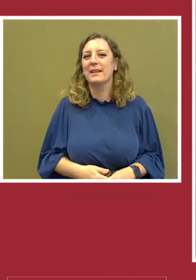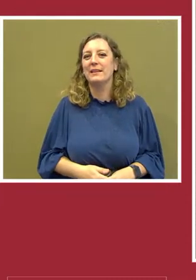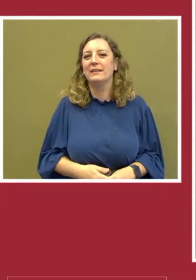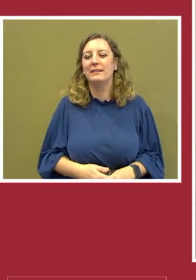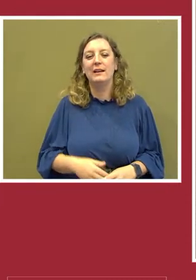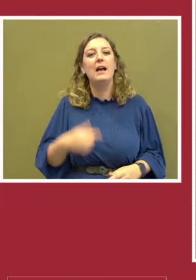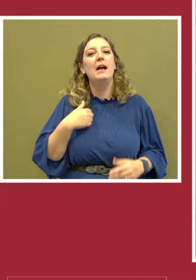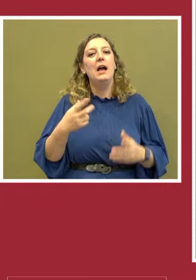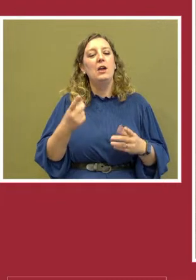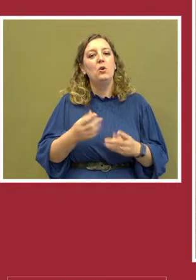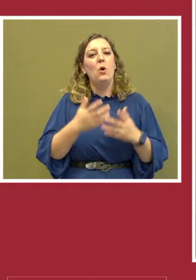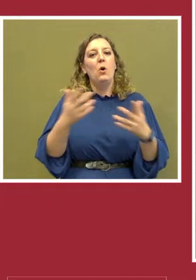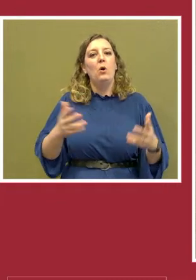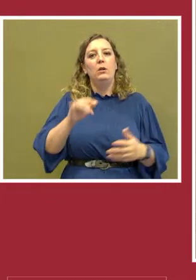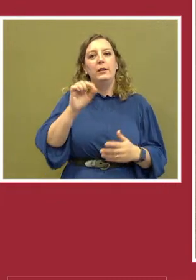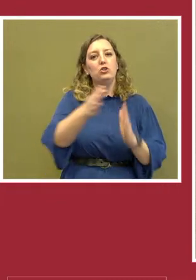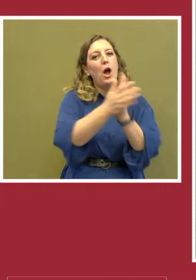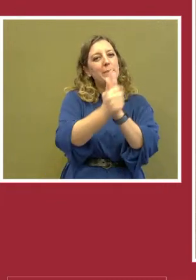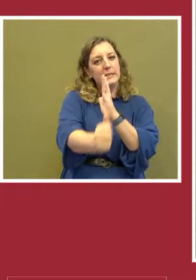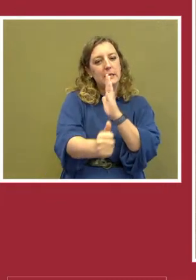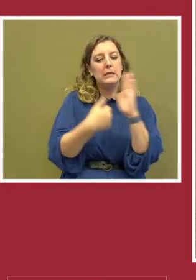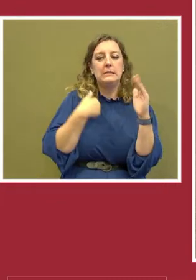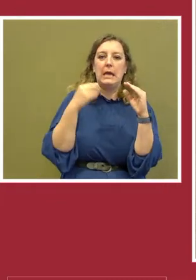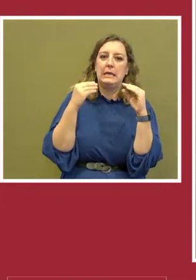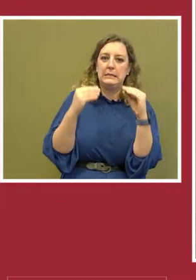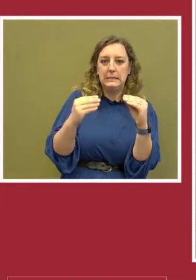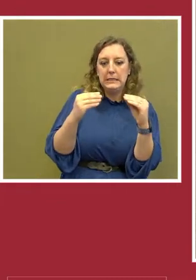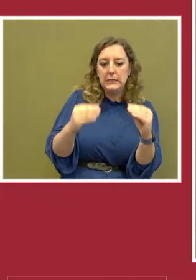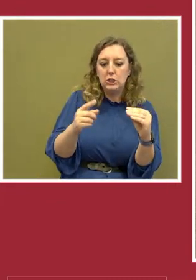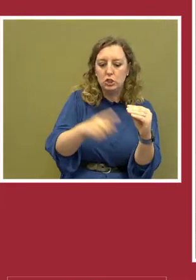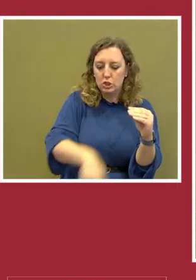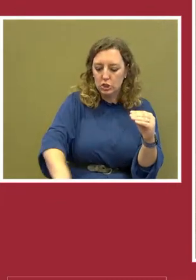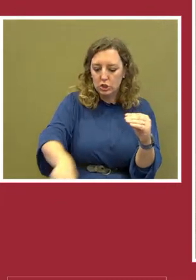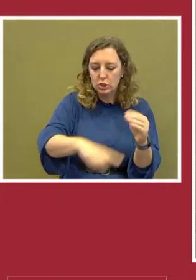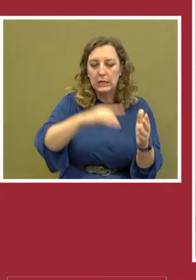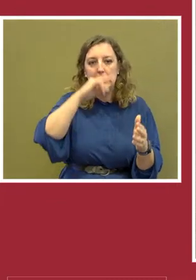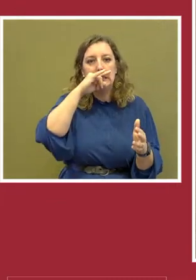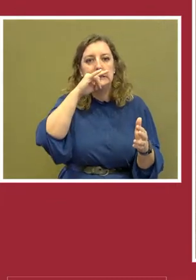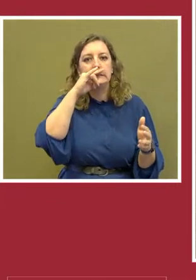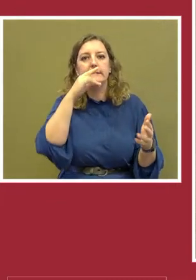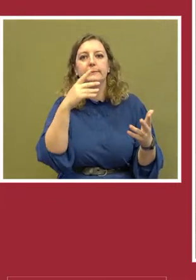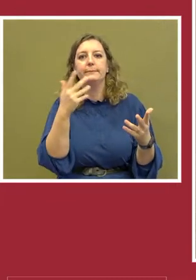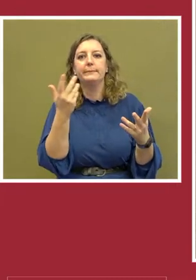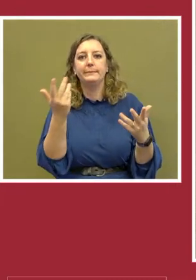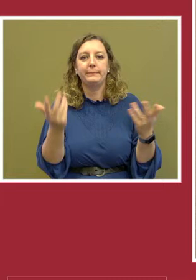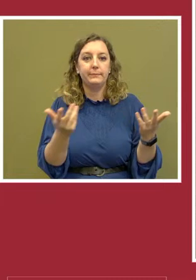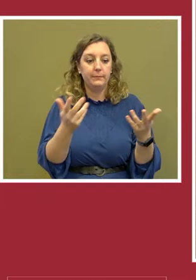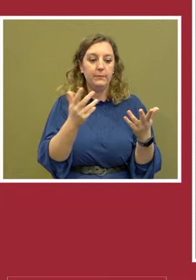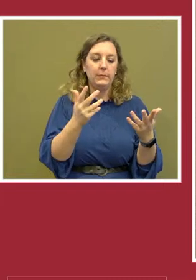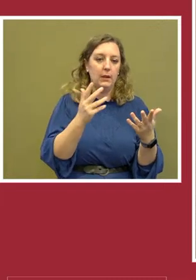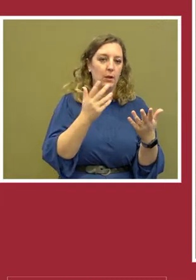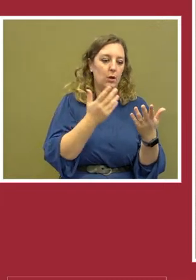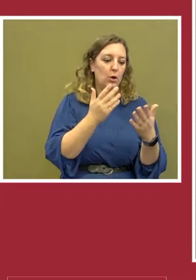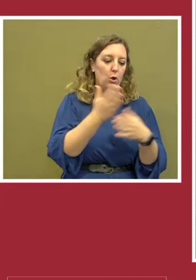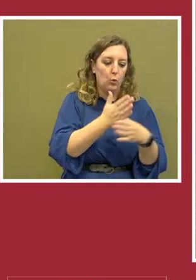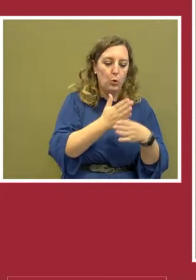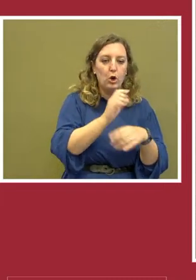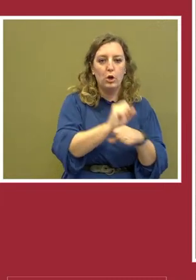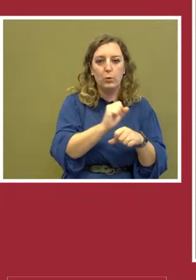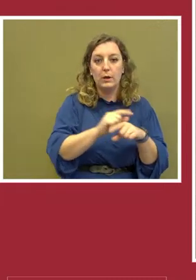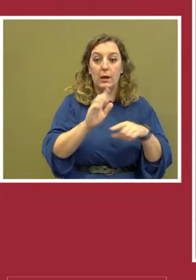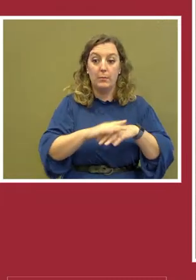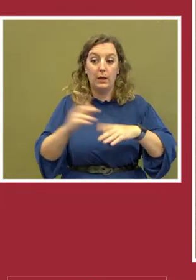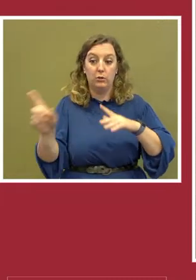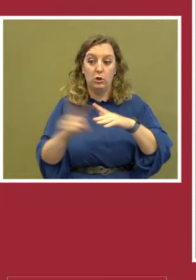I do a lot of like job skills. I teach these kids not only, you know, woodworking, but I teach them how to be on